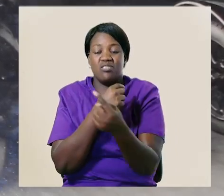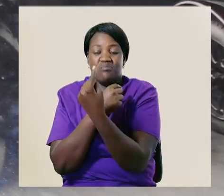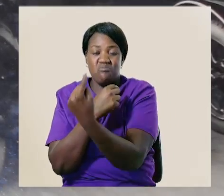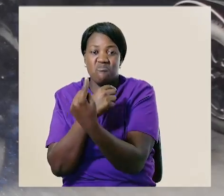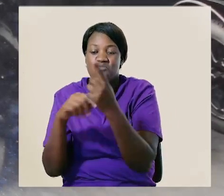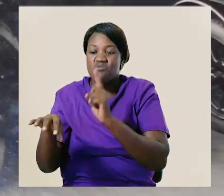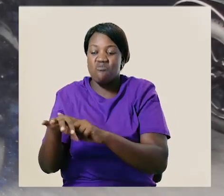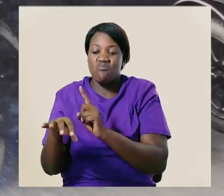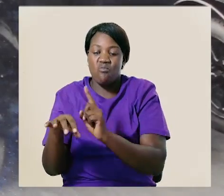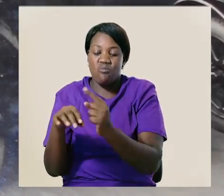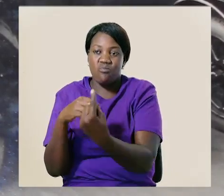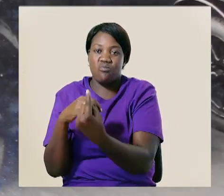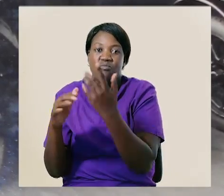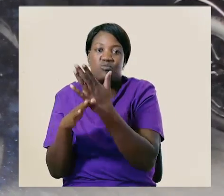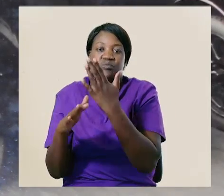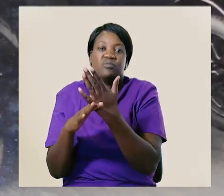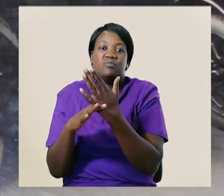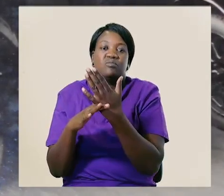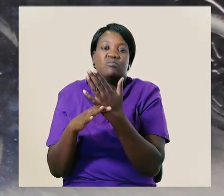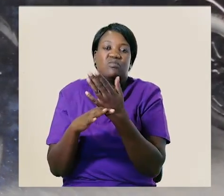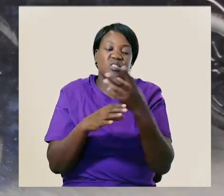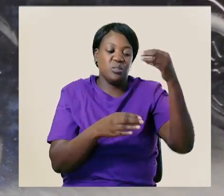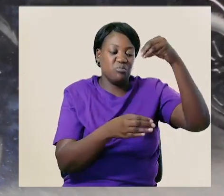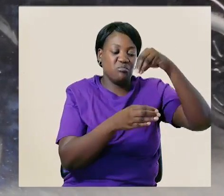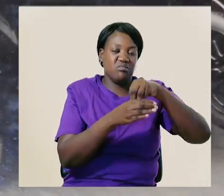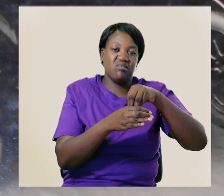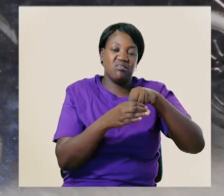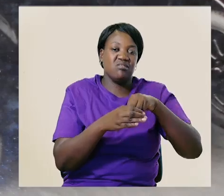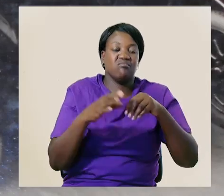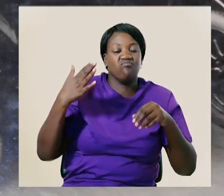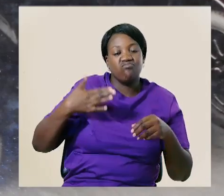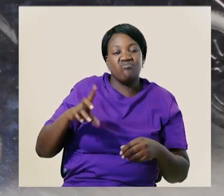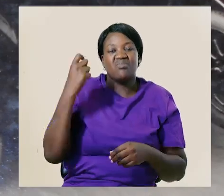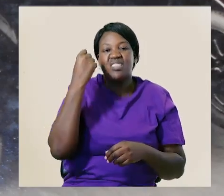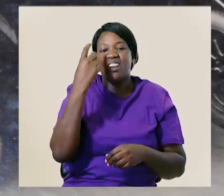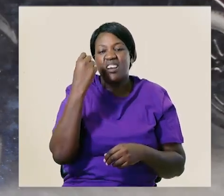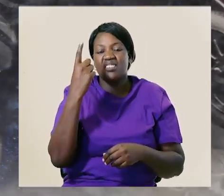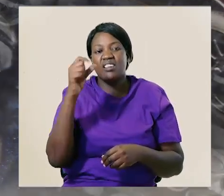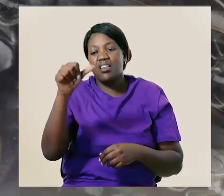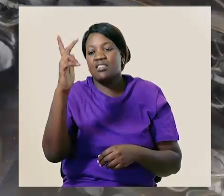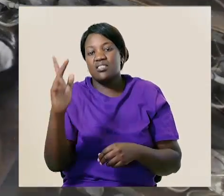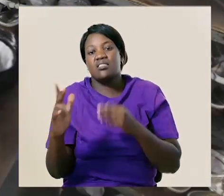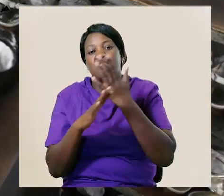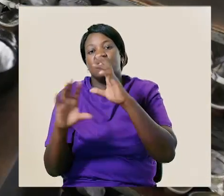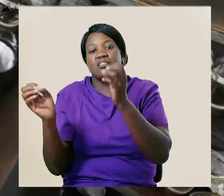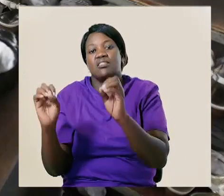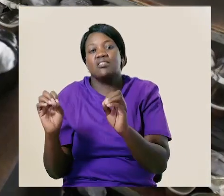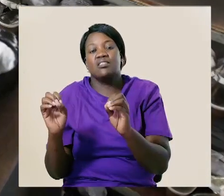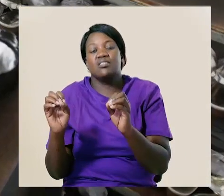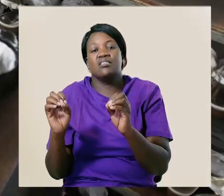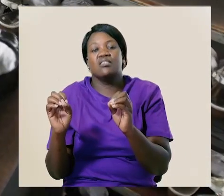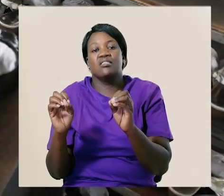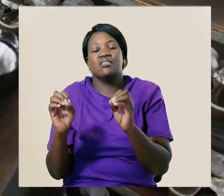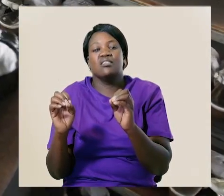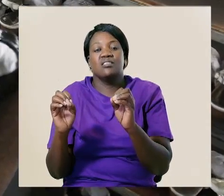job. People don't feel involved in their work and don't understand other people's jobs. A strike by one